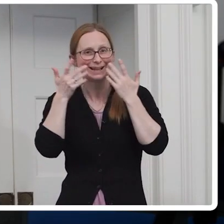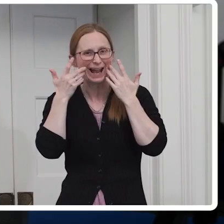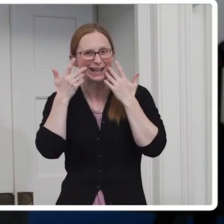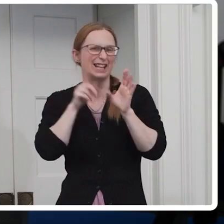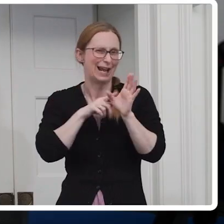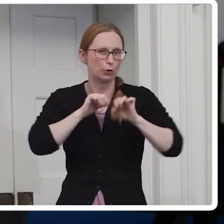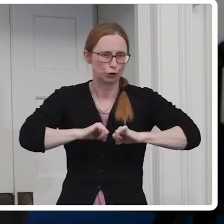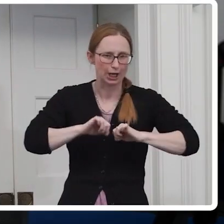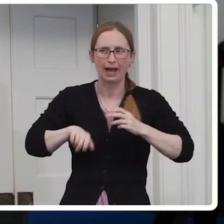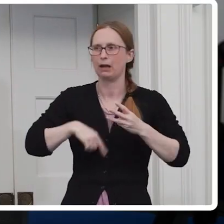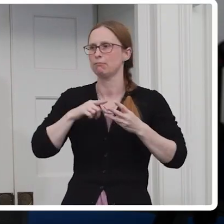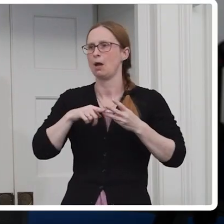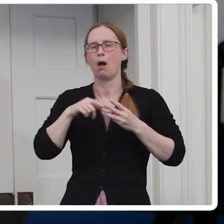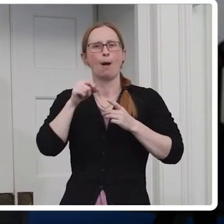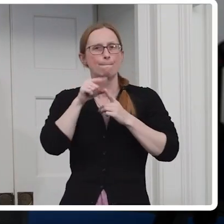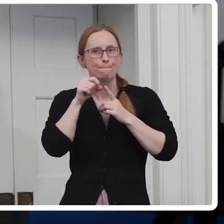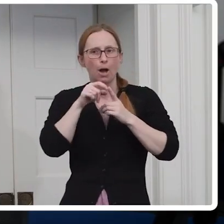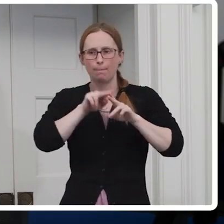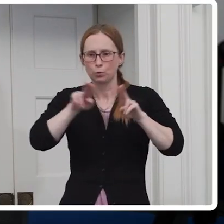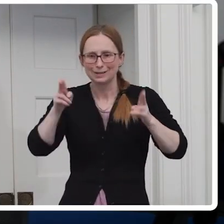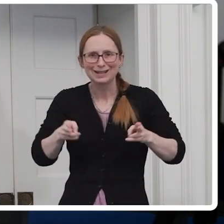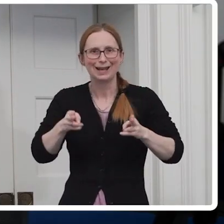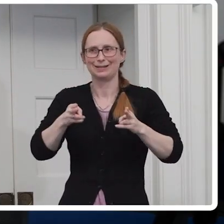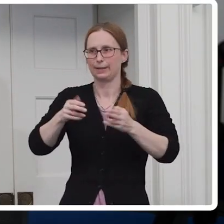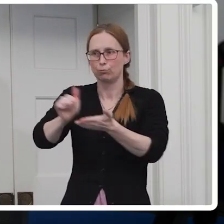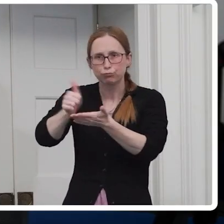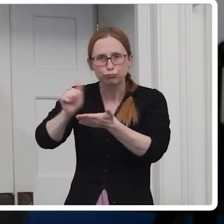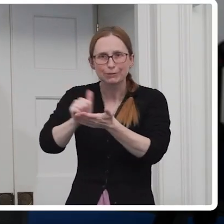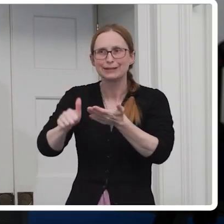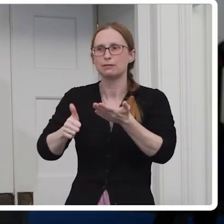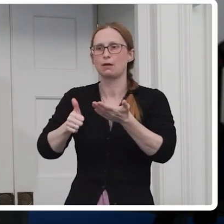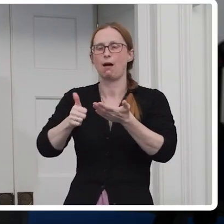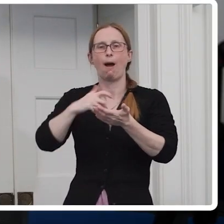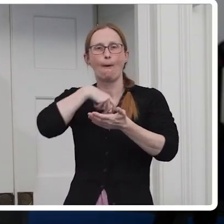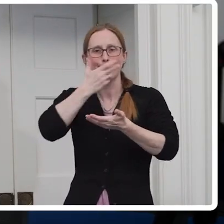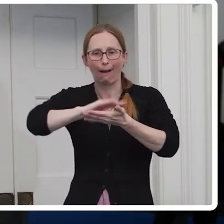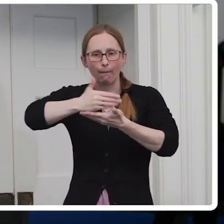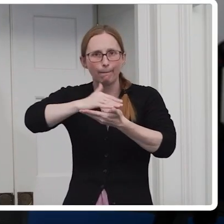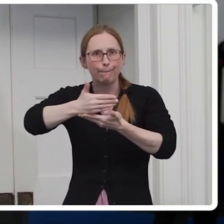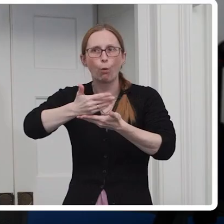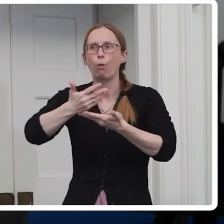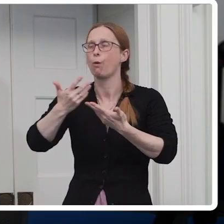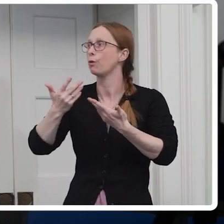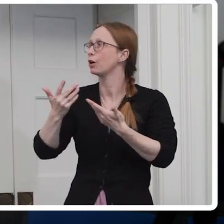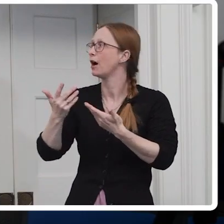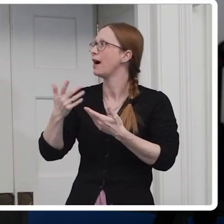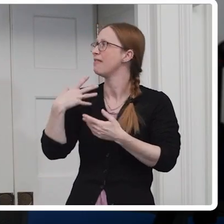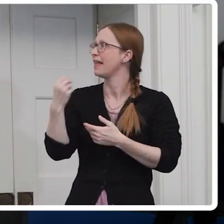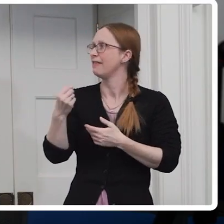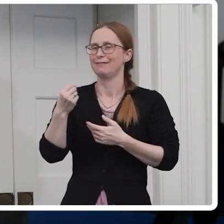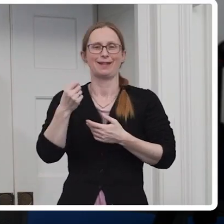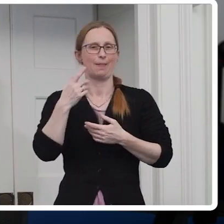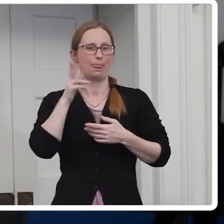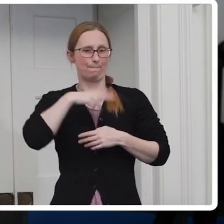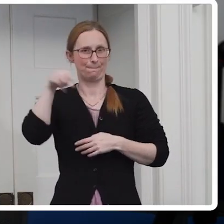cat. It's a kind of yellow chair, and then there's like a purple desk with a printer and a MacBook, and then you